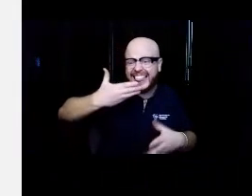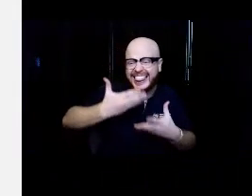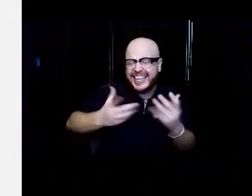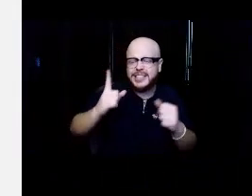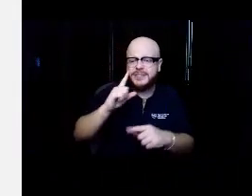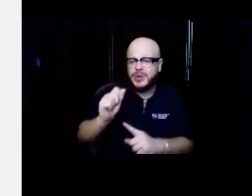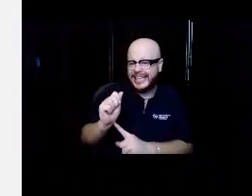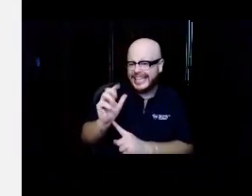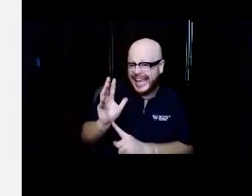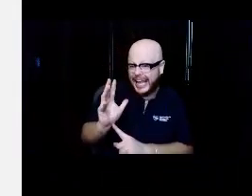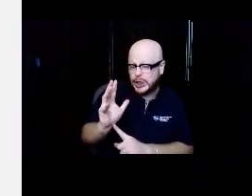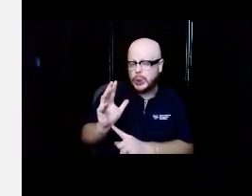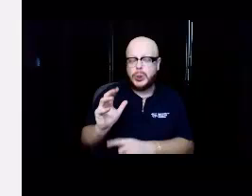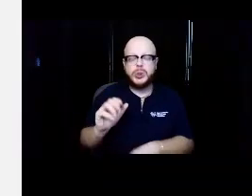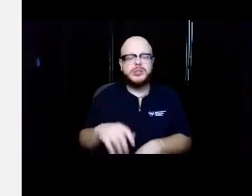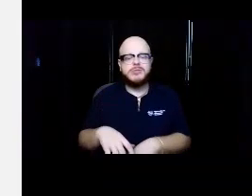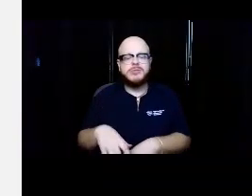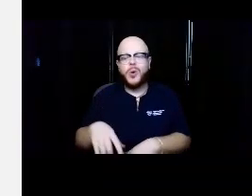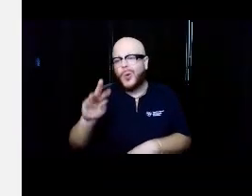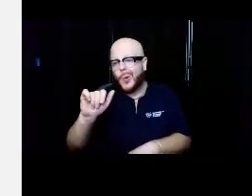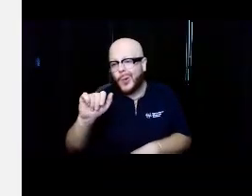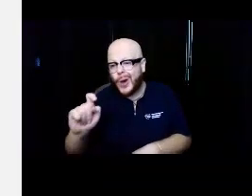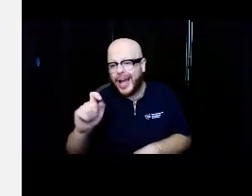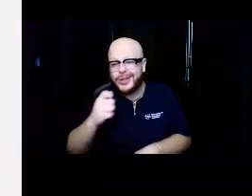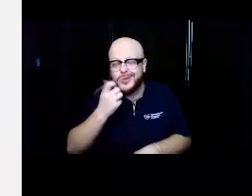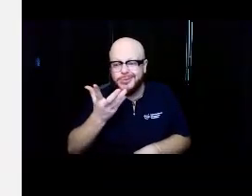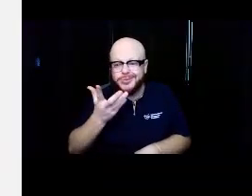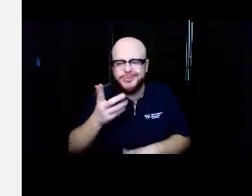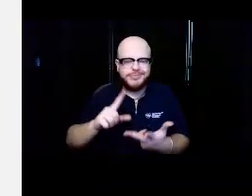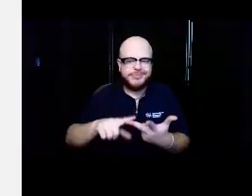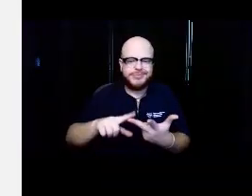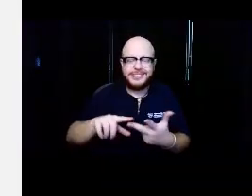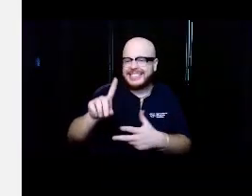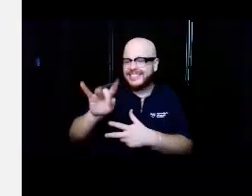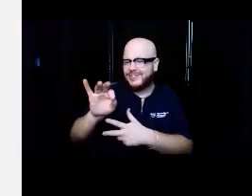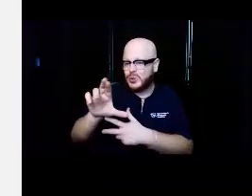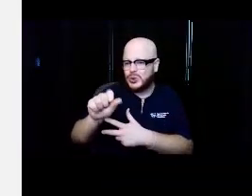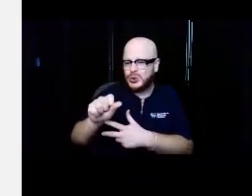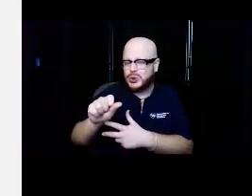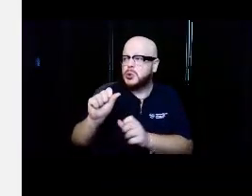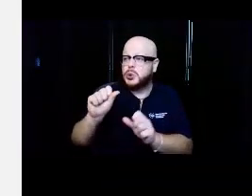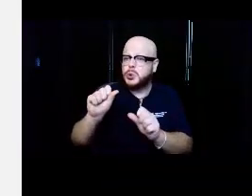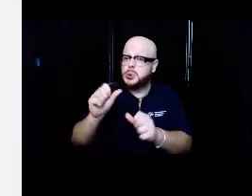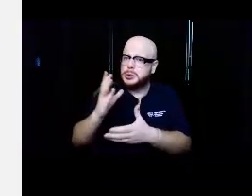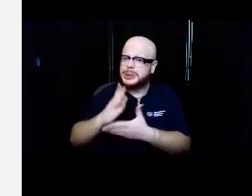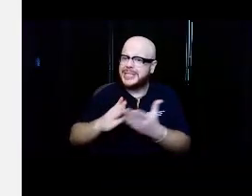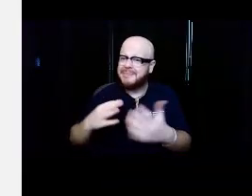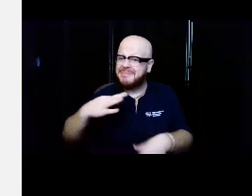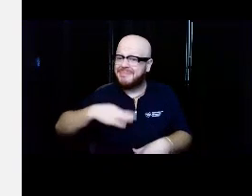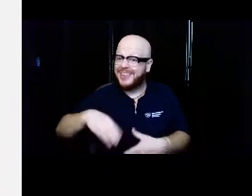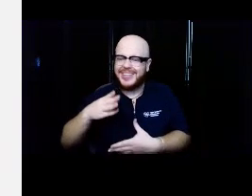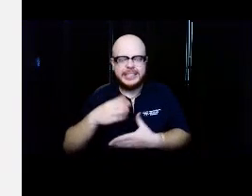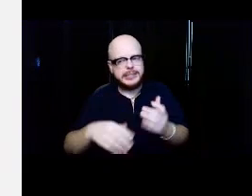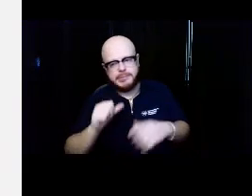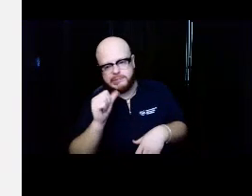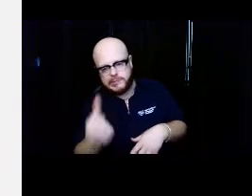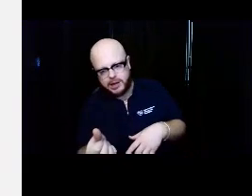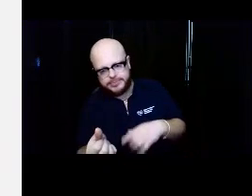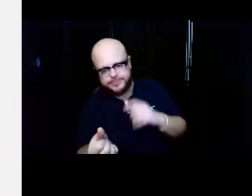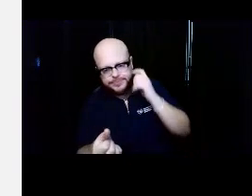calming for some, but distracting for others. Tools like air purifiers can help reduce smells or other